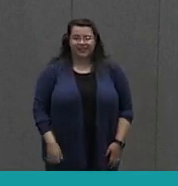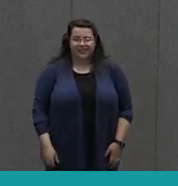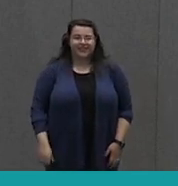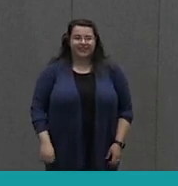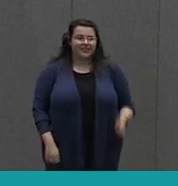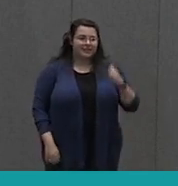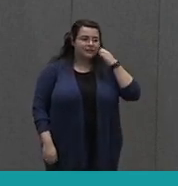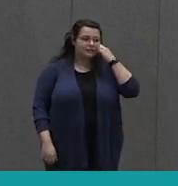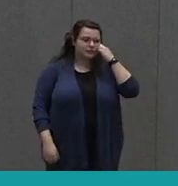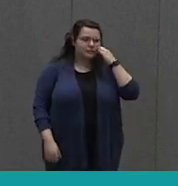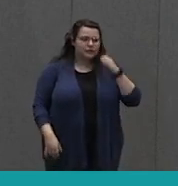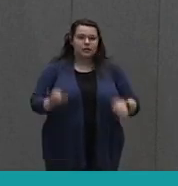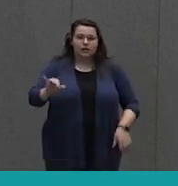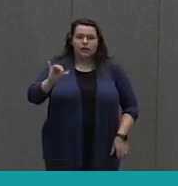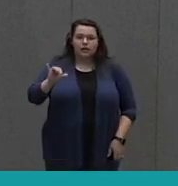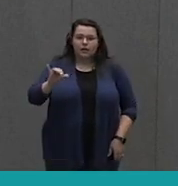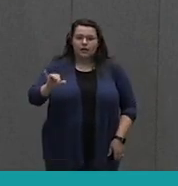roar.